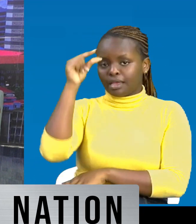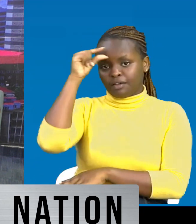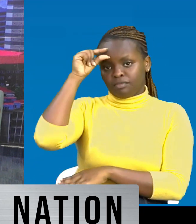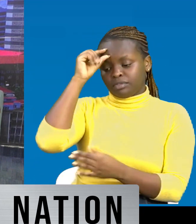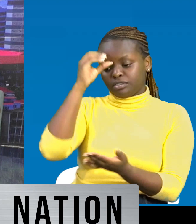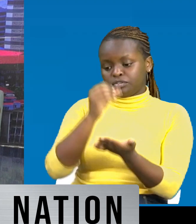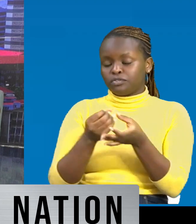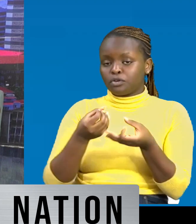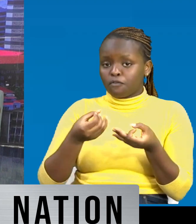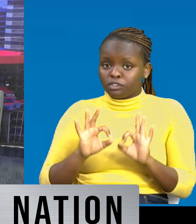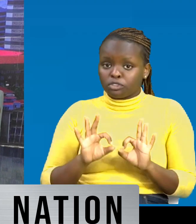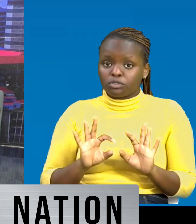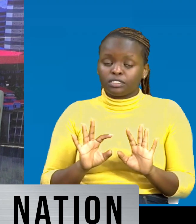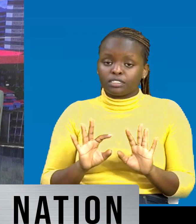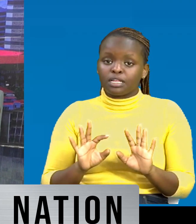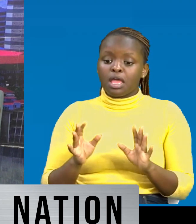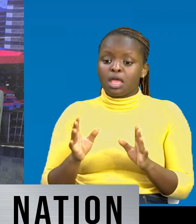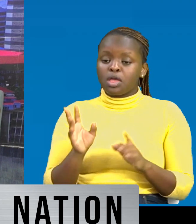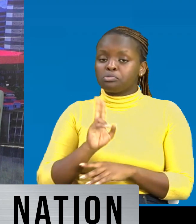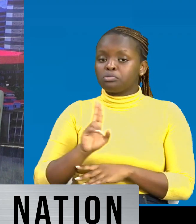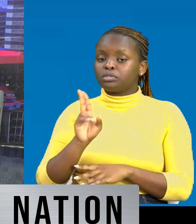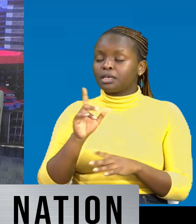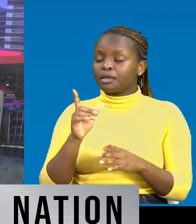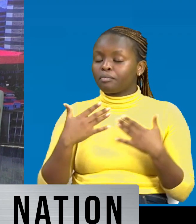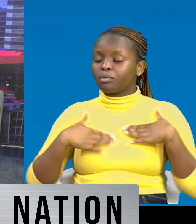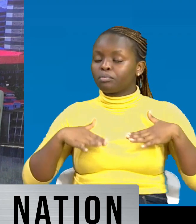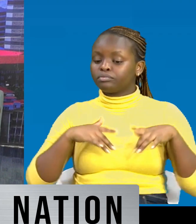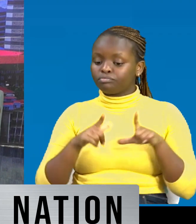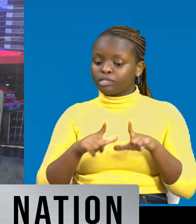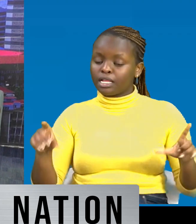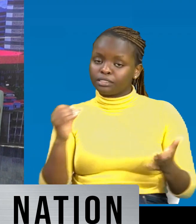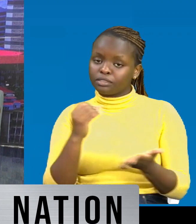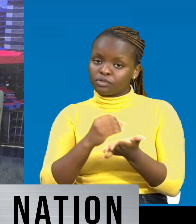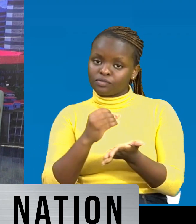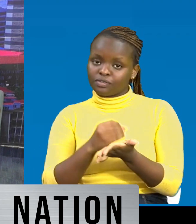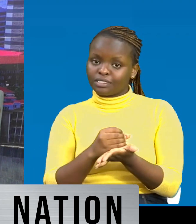course, using people's in the land's office, of course,